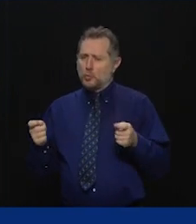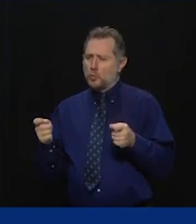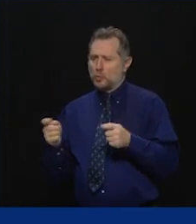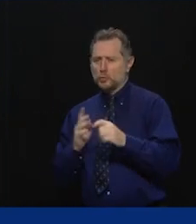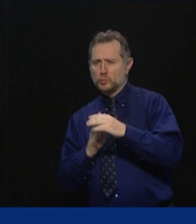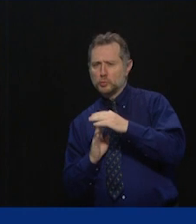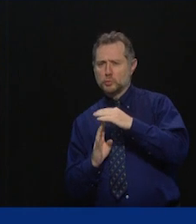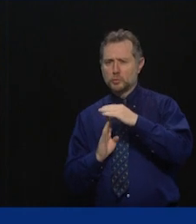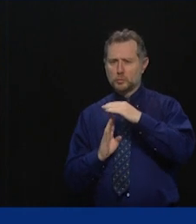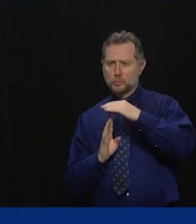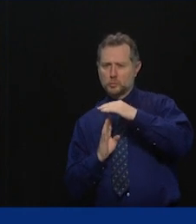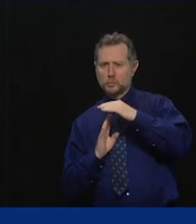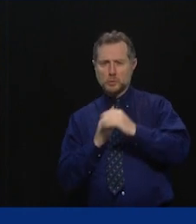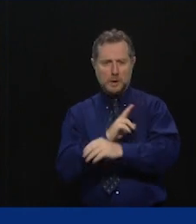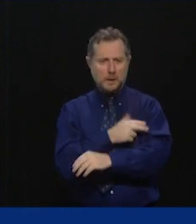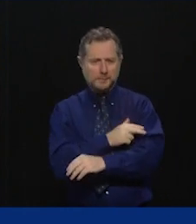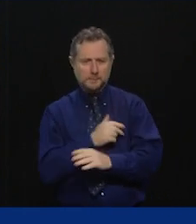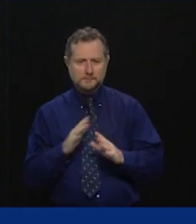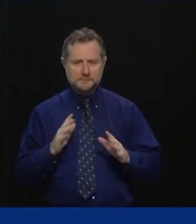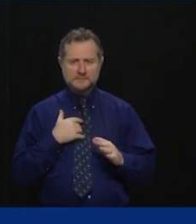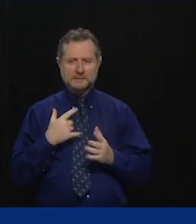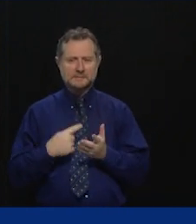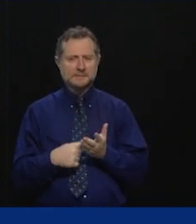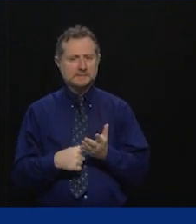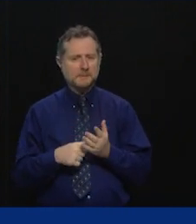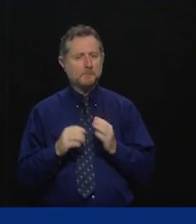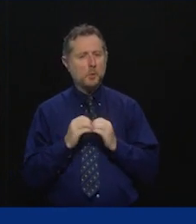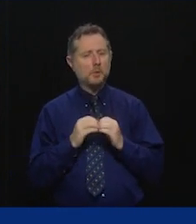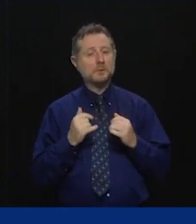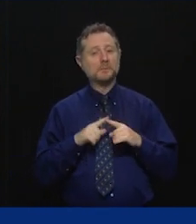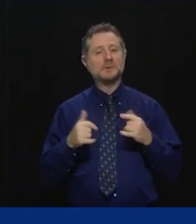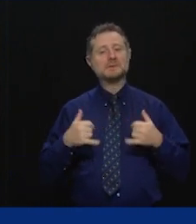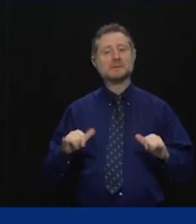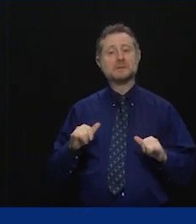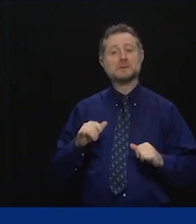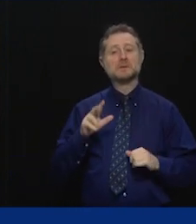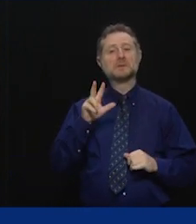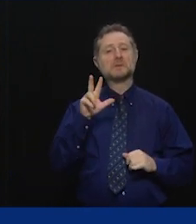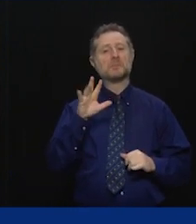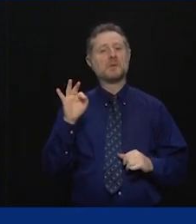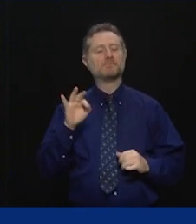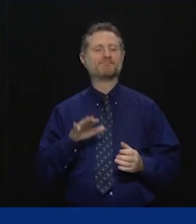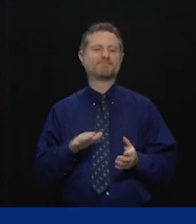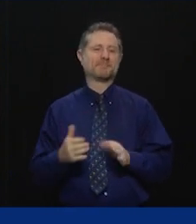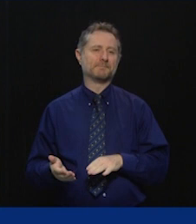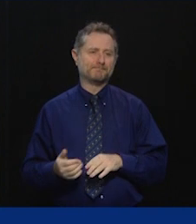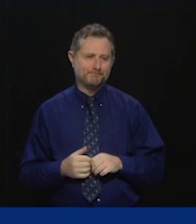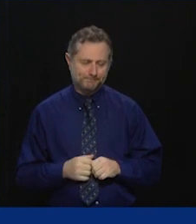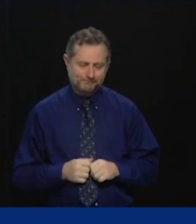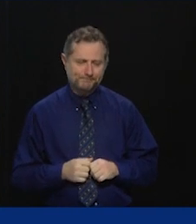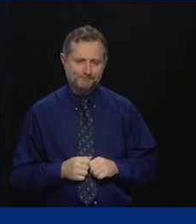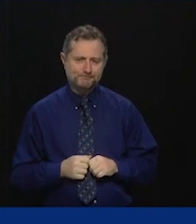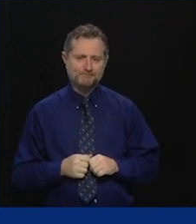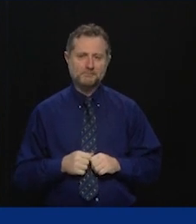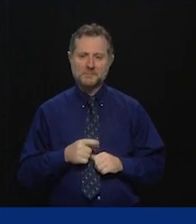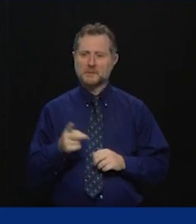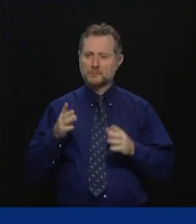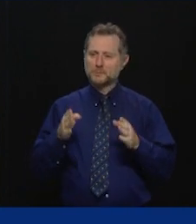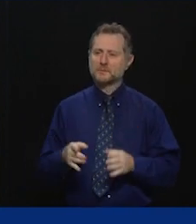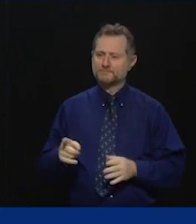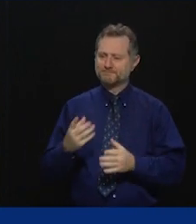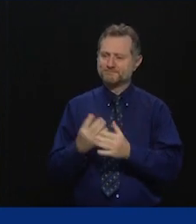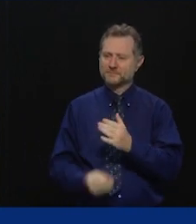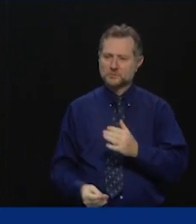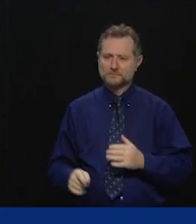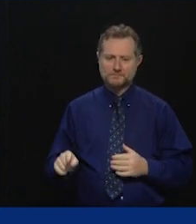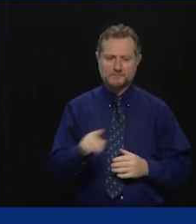and we'll talk a little more about that later. But we still lost 39 people, and there's 39 individuals no longer with us. Their